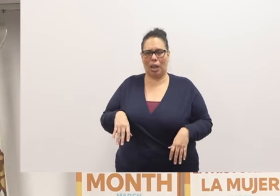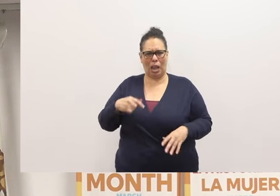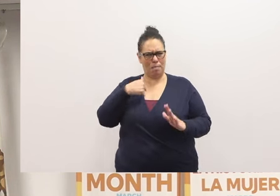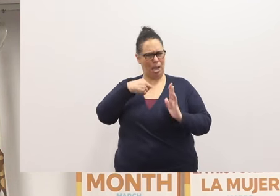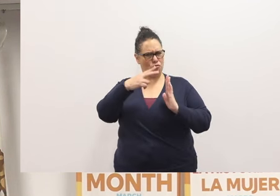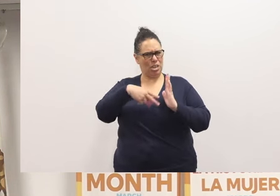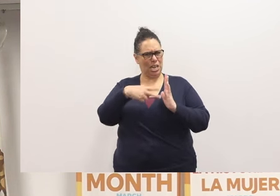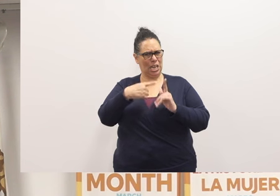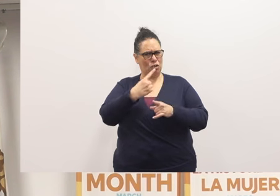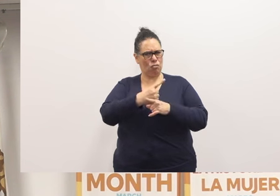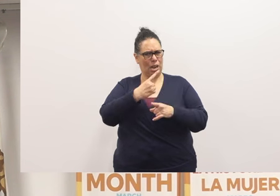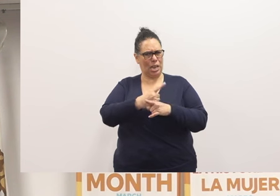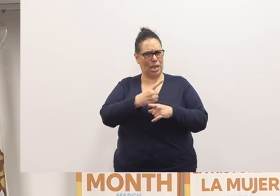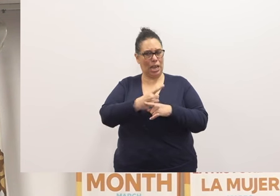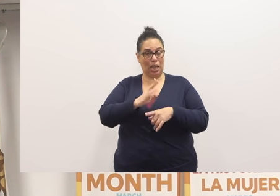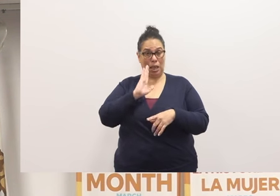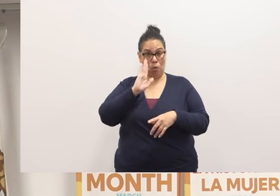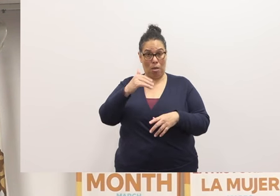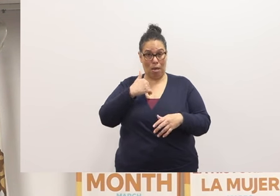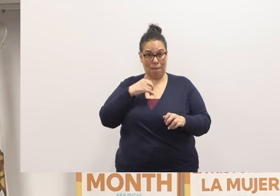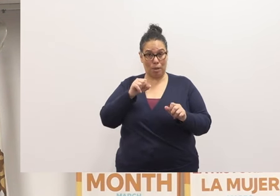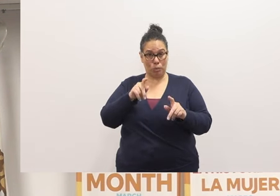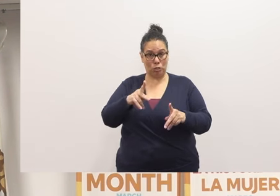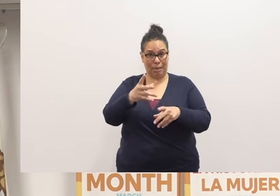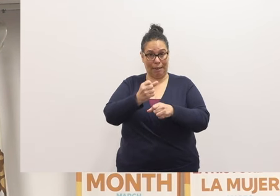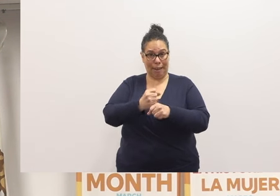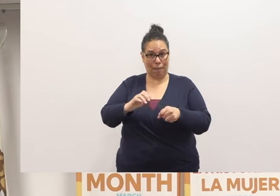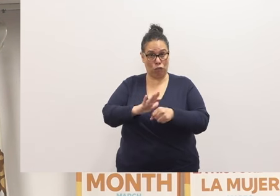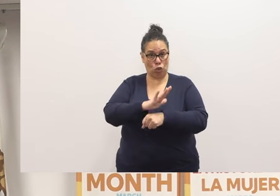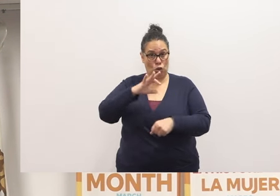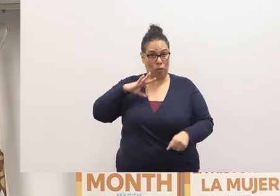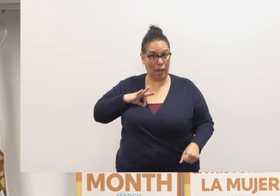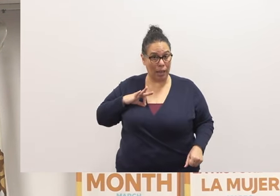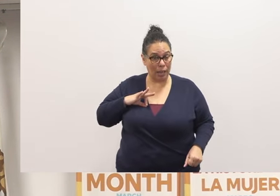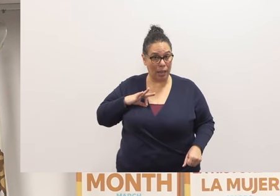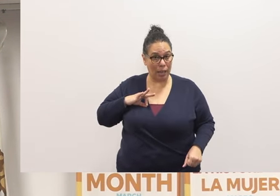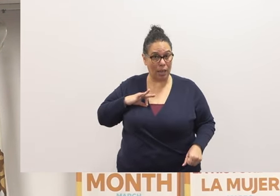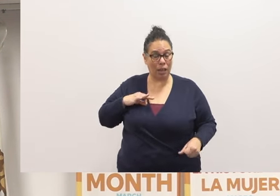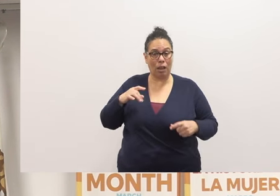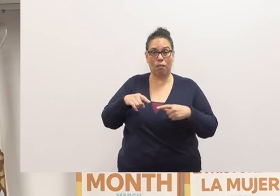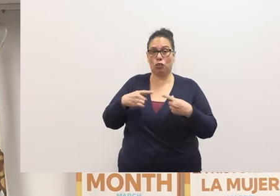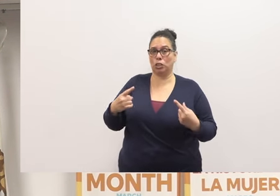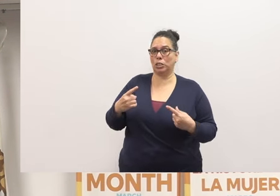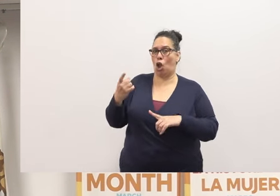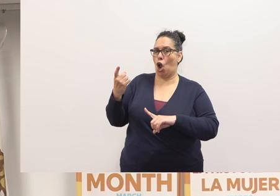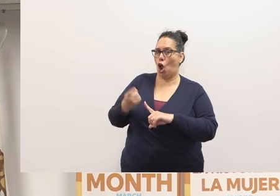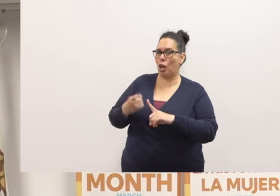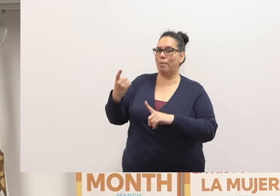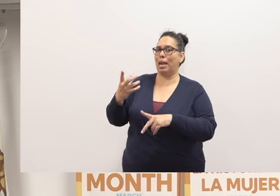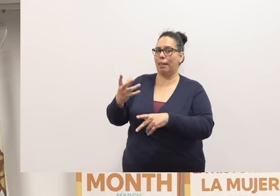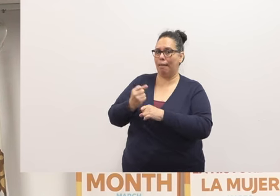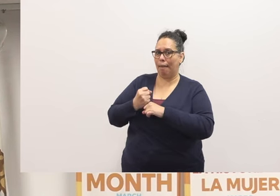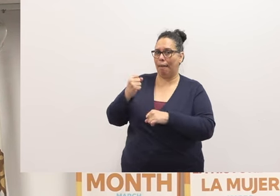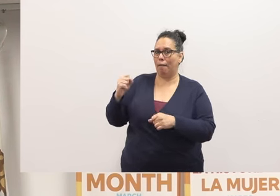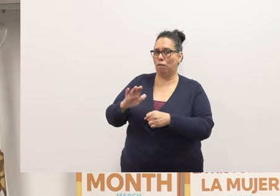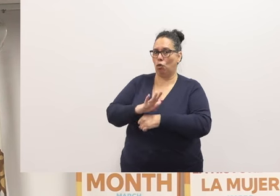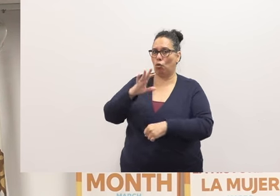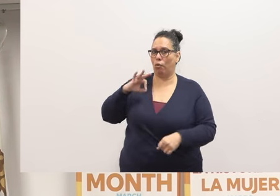this correctly, Ms. Mogi, that they'll have the opportunity to receive full credit versus that they will automatically receive full credit?